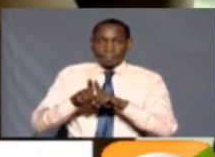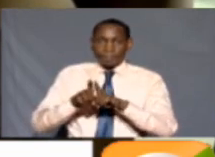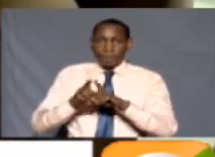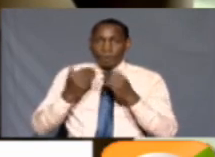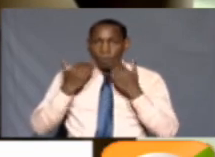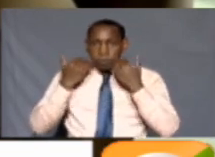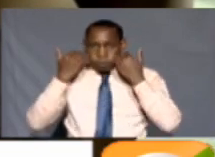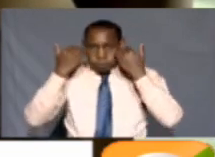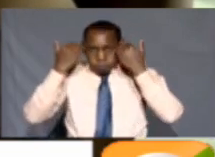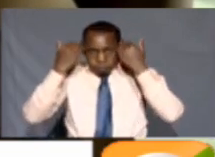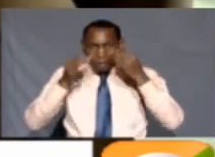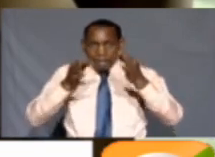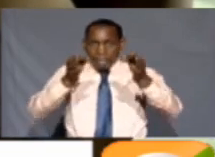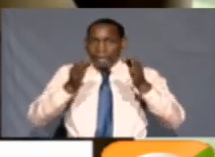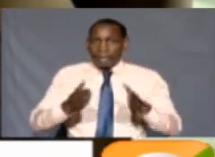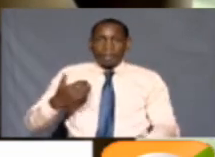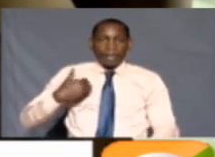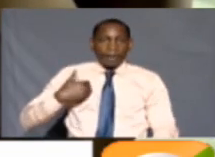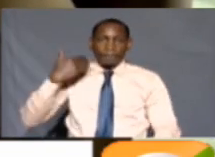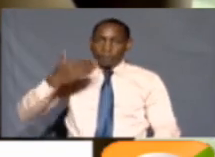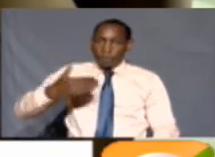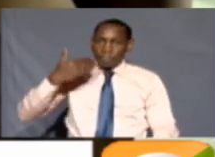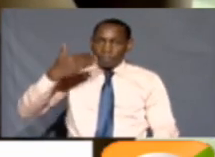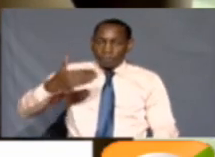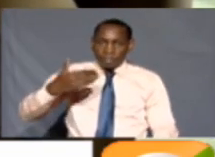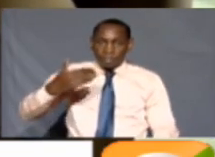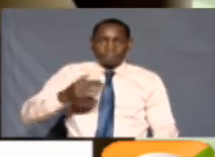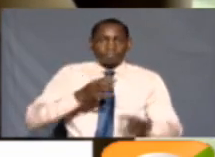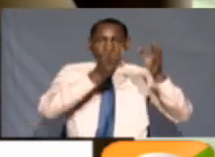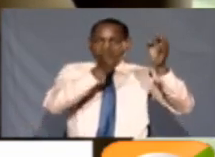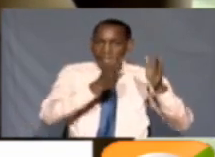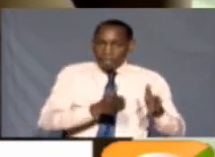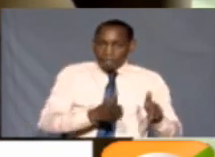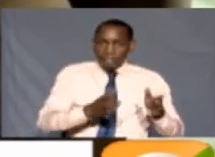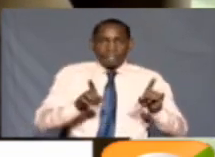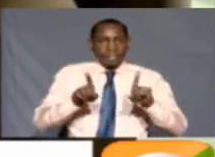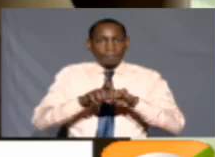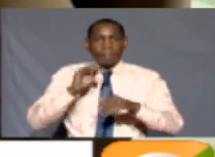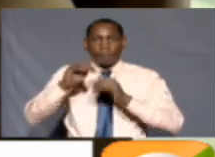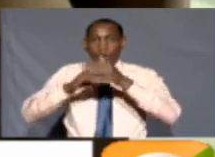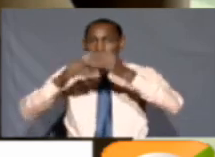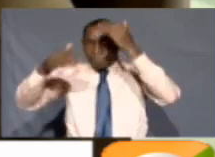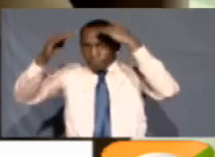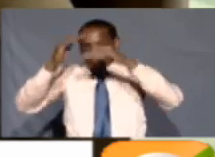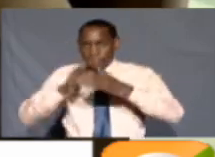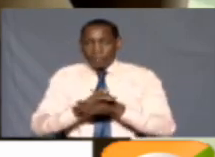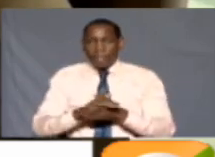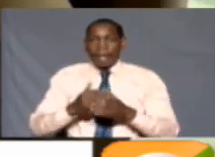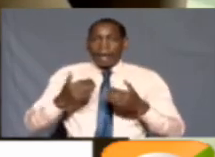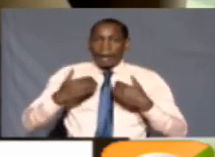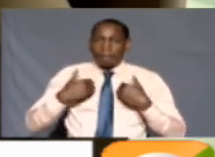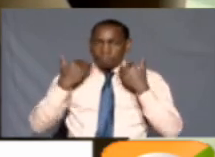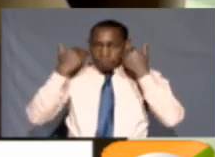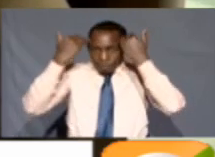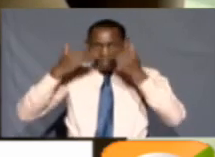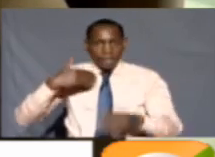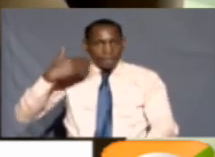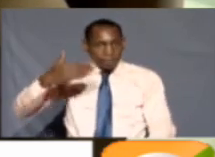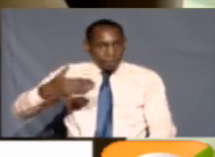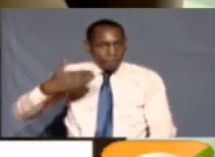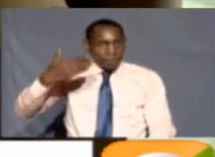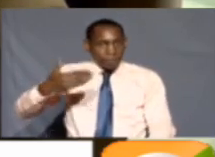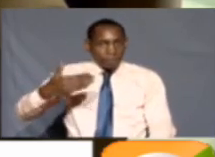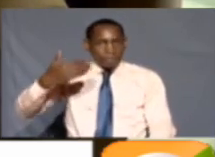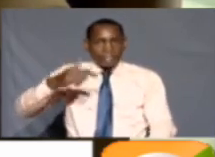that accountants face every single day, and not only accountants, but all professionals face every single day in just